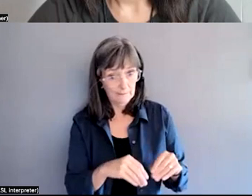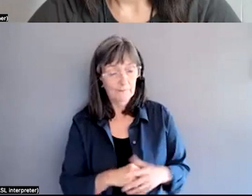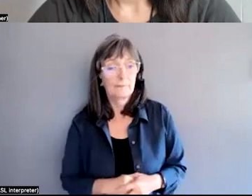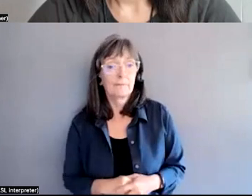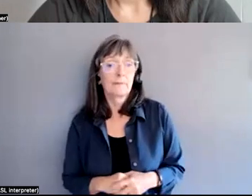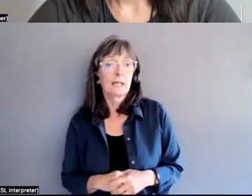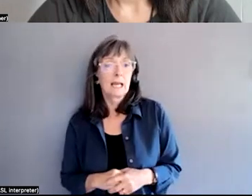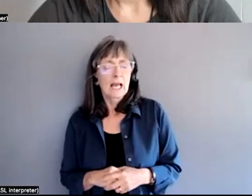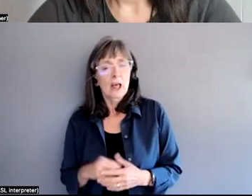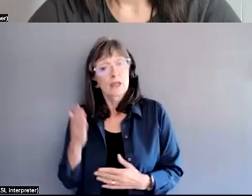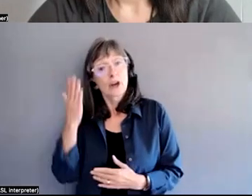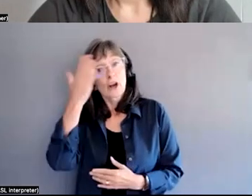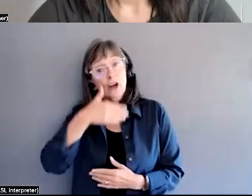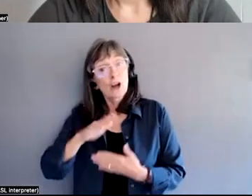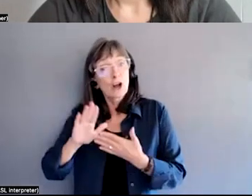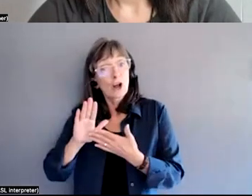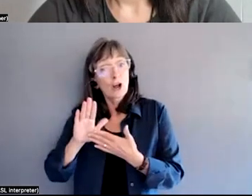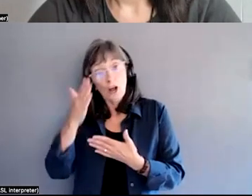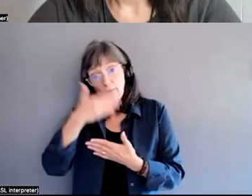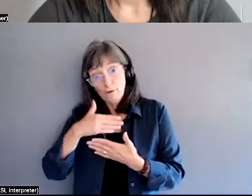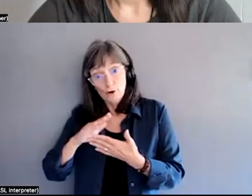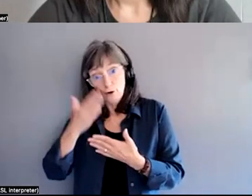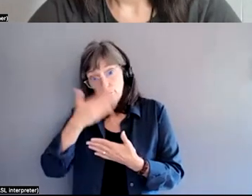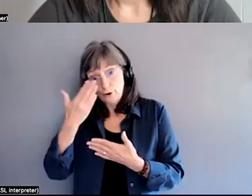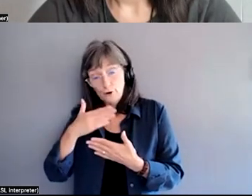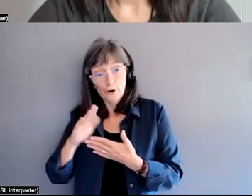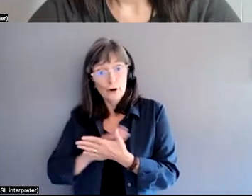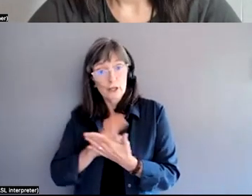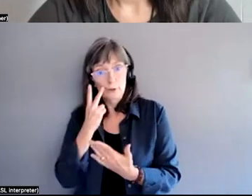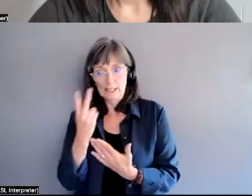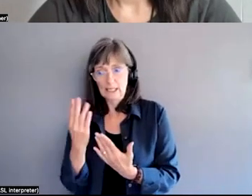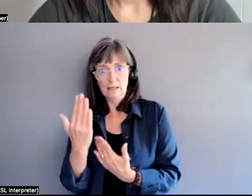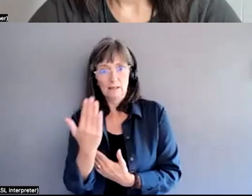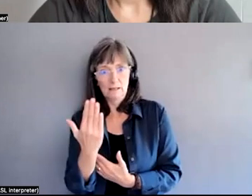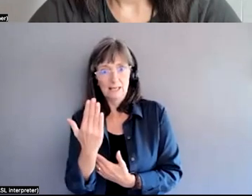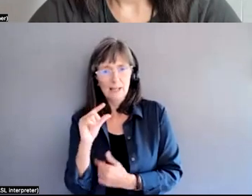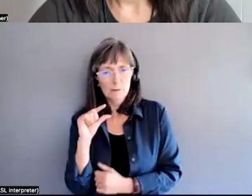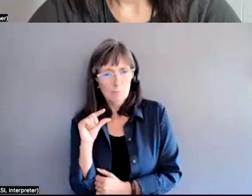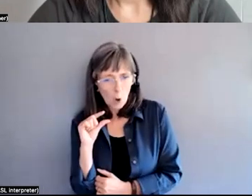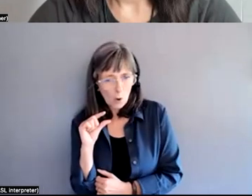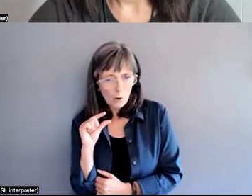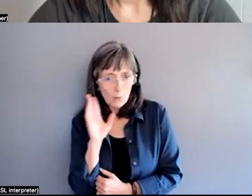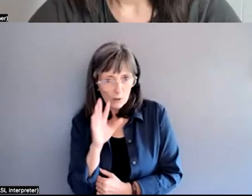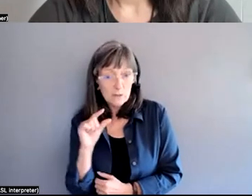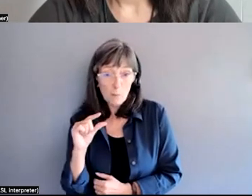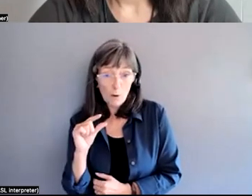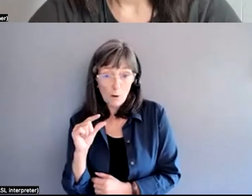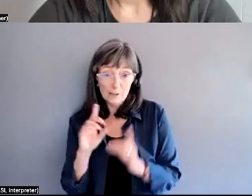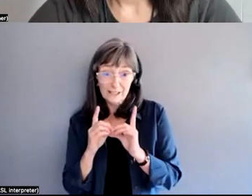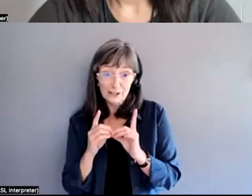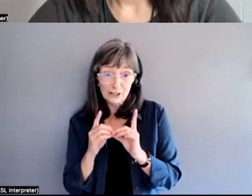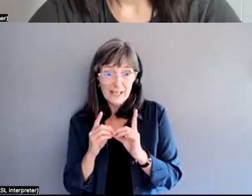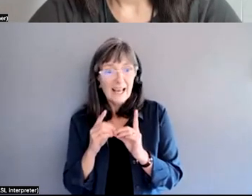the cover is often going to be seen, it's going to be seen head on, and it's going to be seen small. And all of the loving